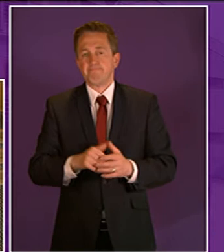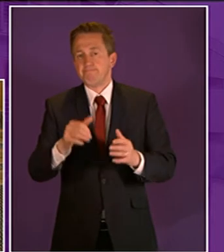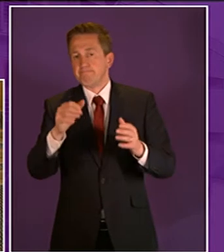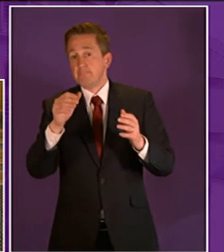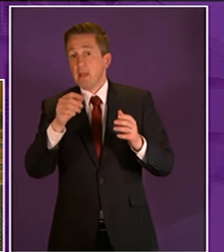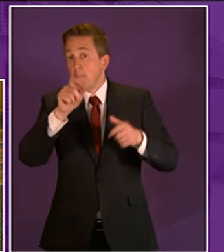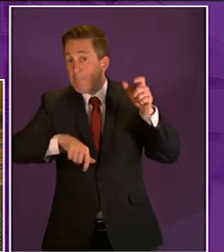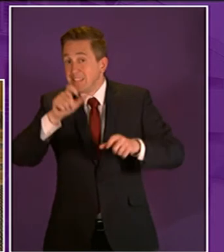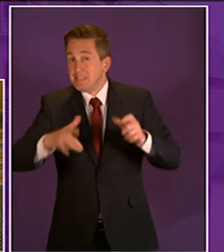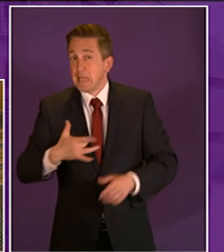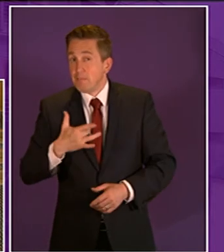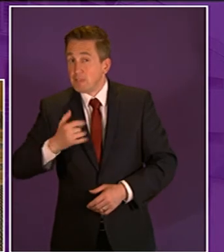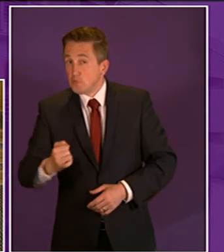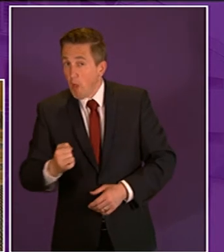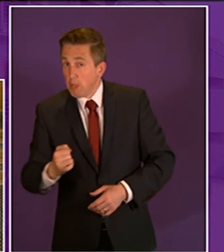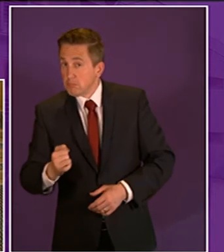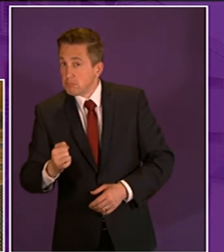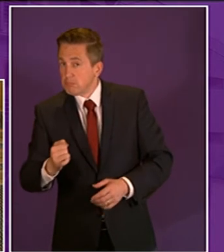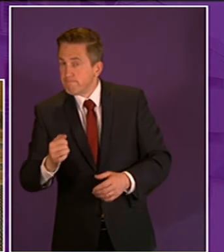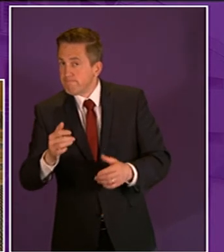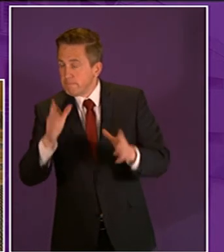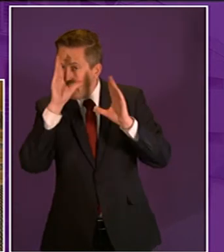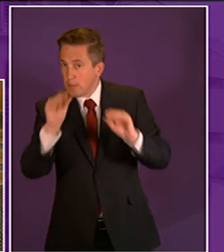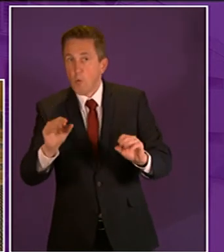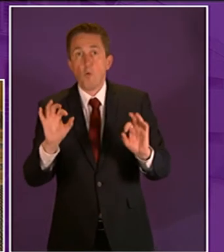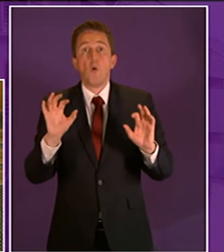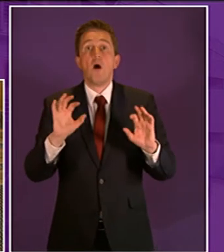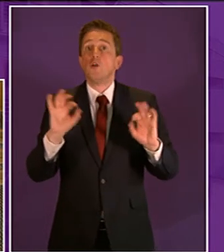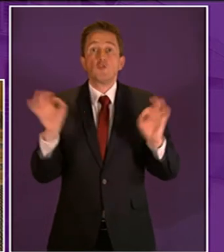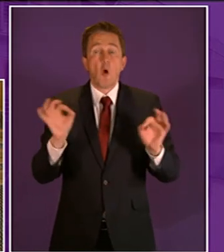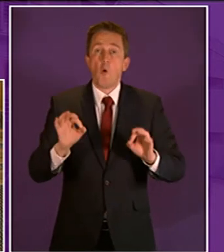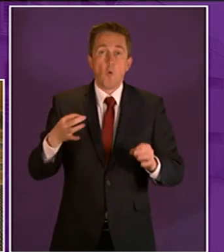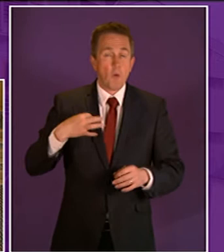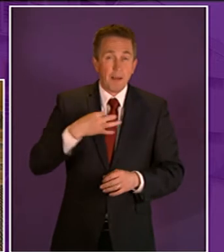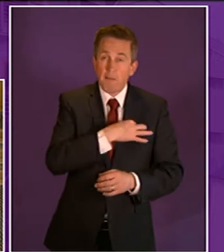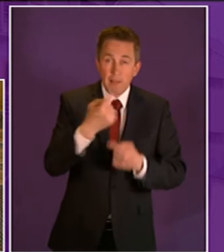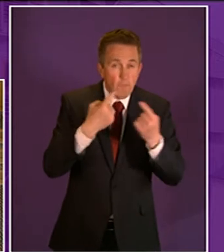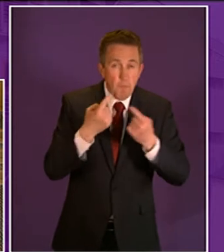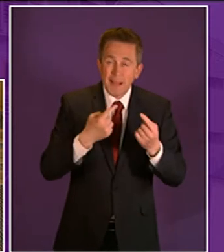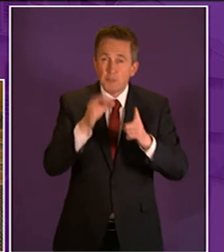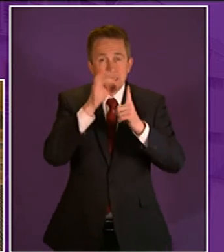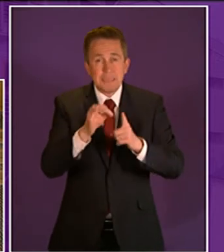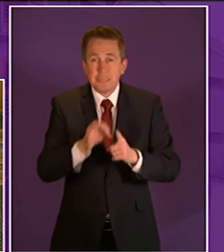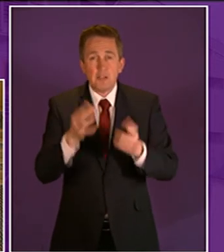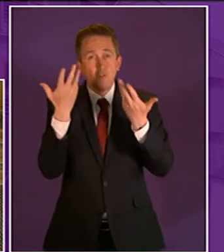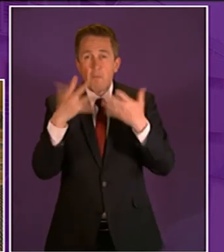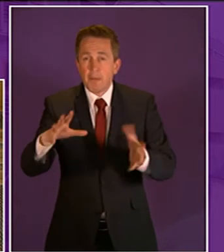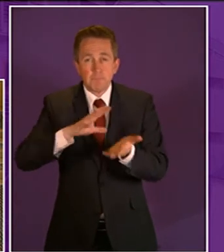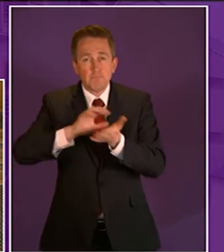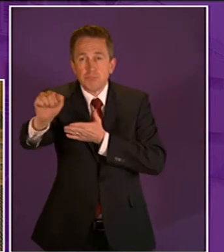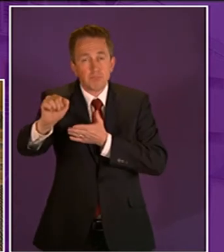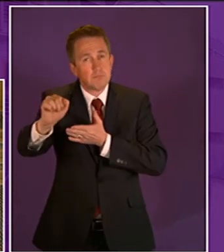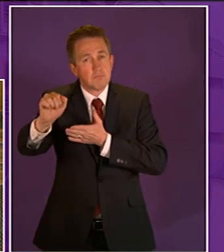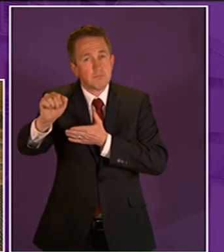patients in Scotland that there has not been any reported breaches of patient data or personal details as a result of the